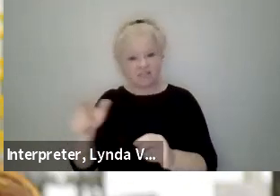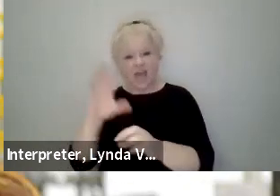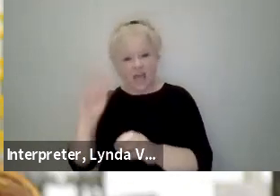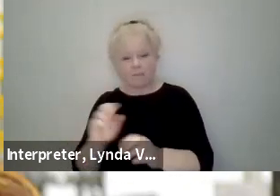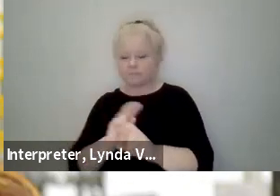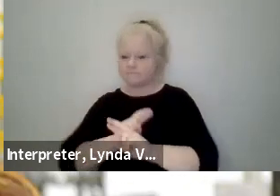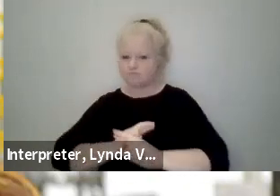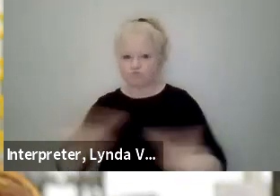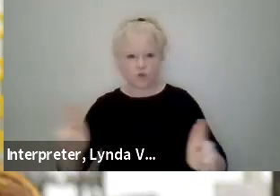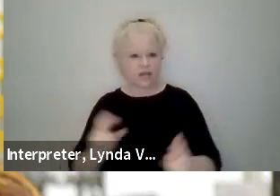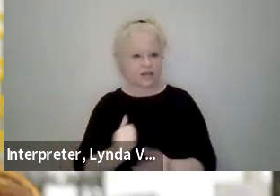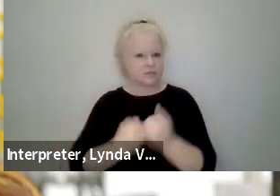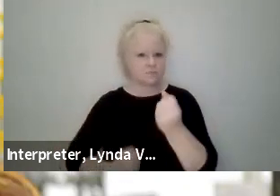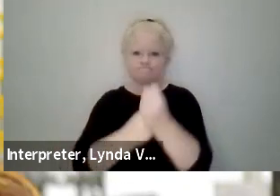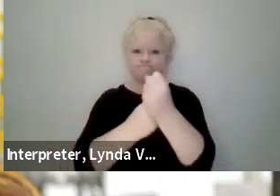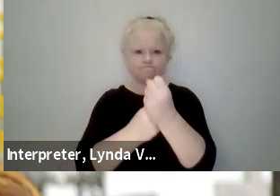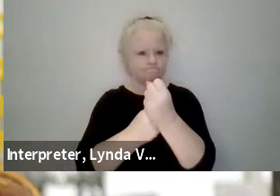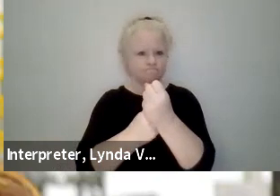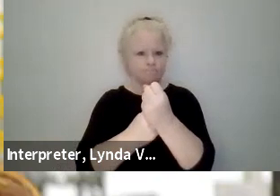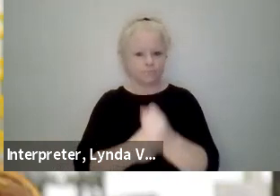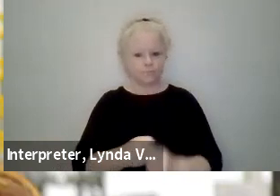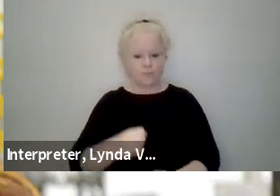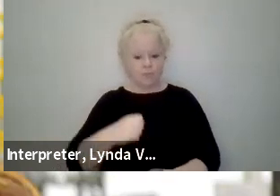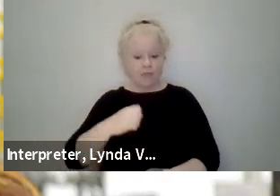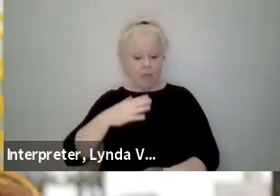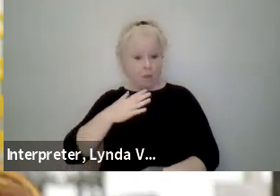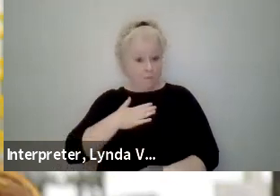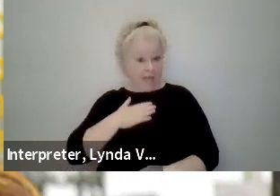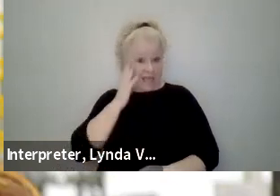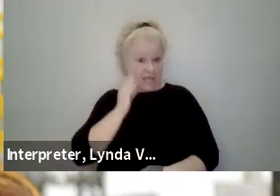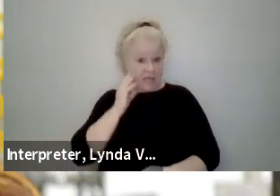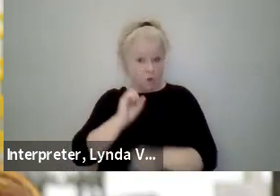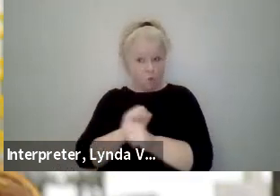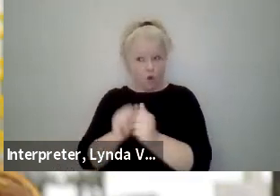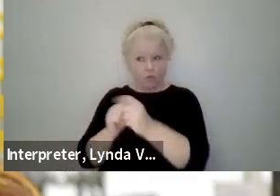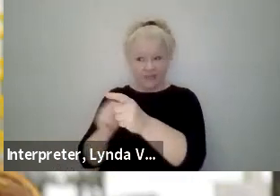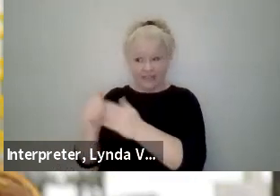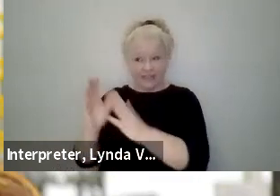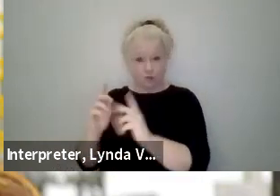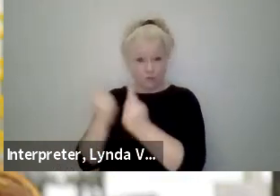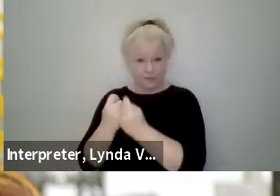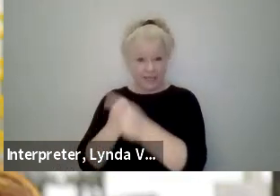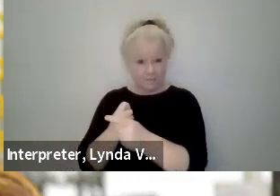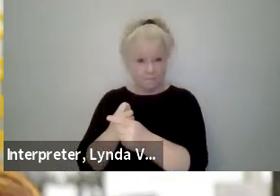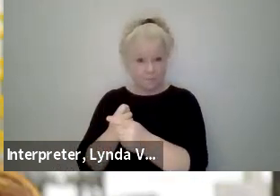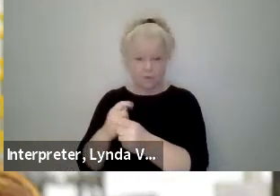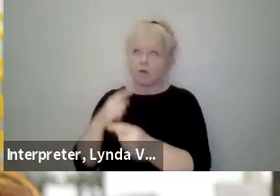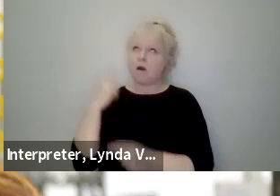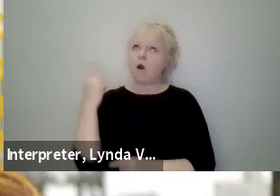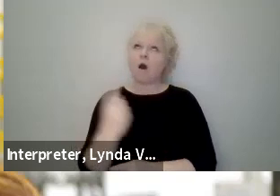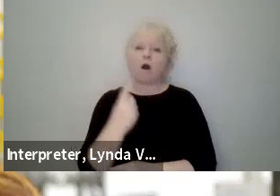questions asked. And from my own experience over the years in working with their leadership team, they are